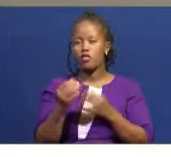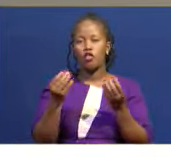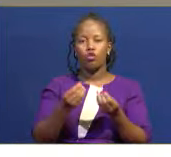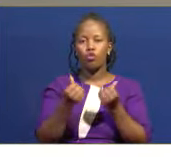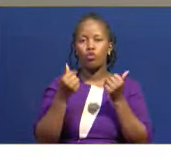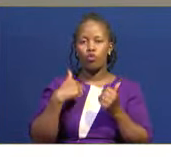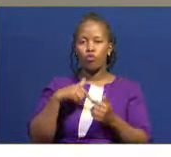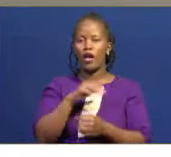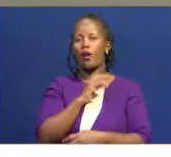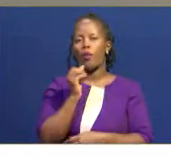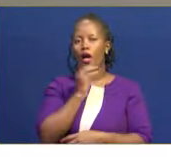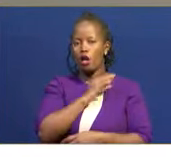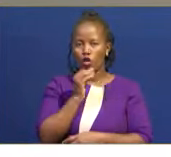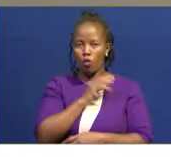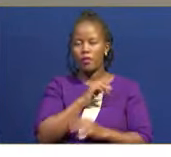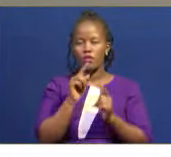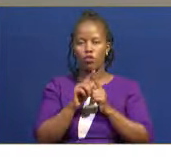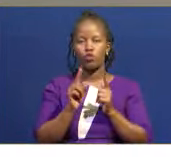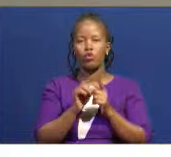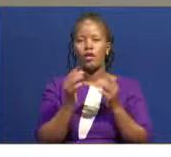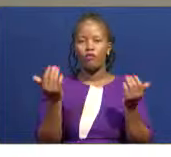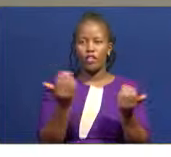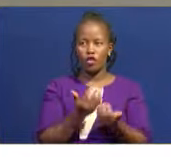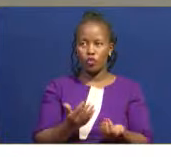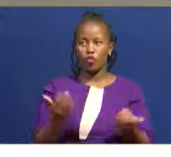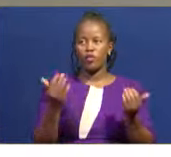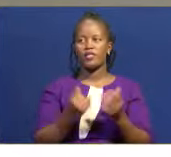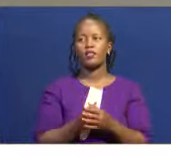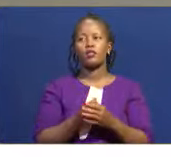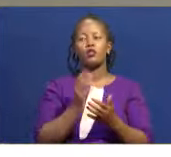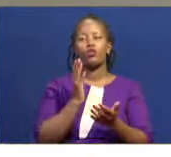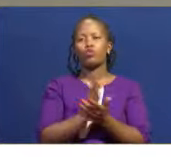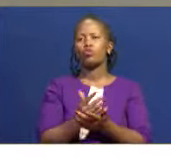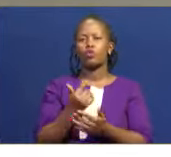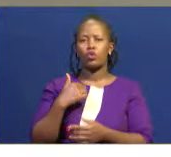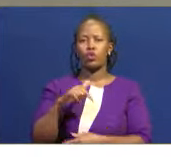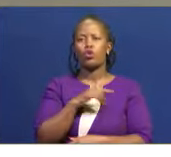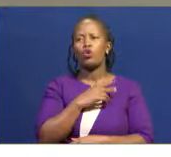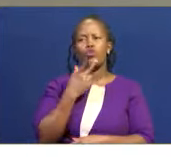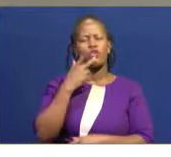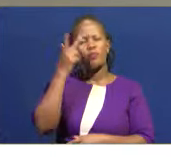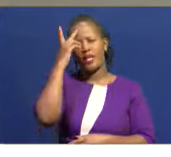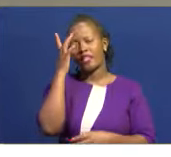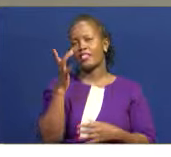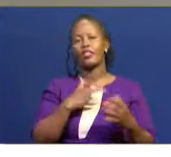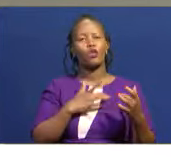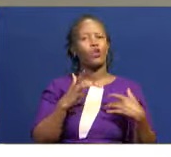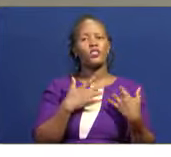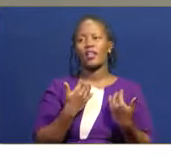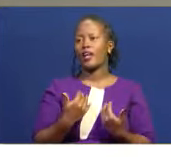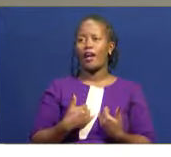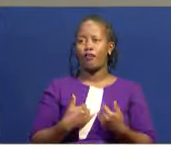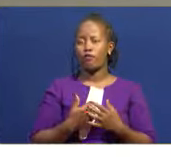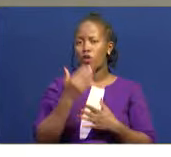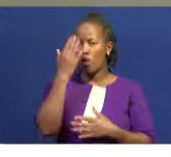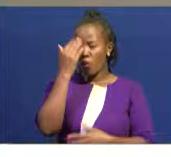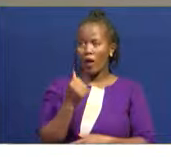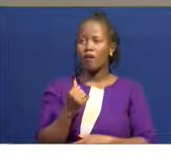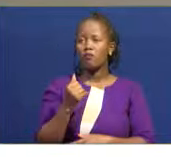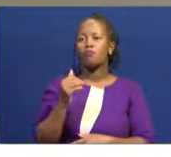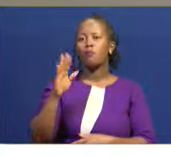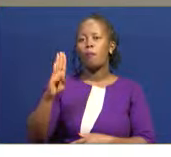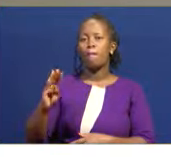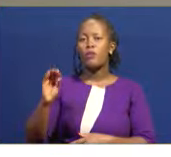and hear the plea of our kids indirectly. As parents, we are concerned because the BOM that should